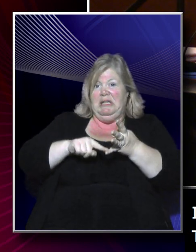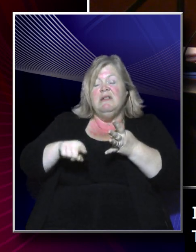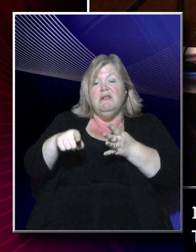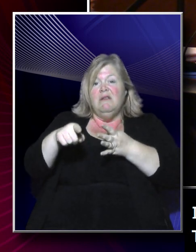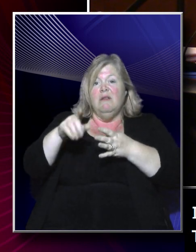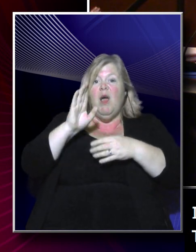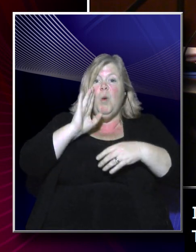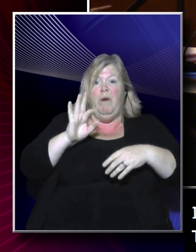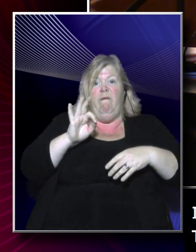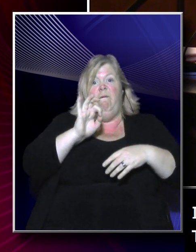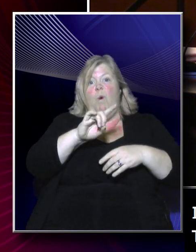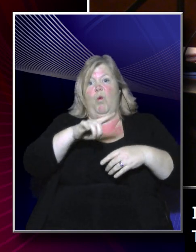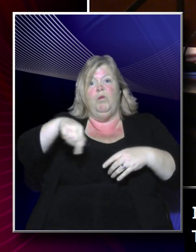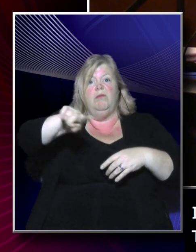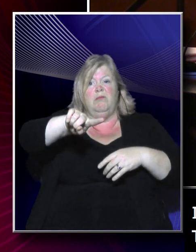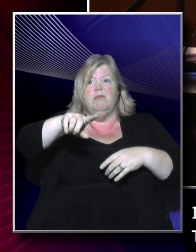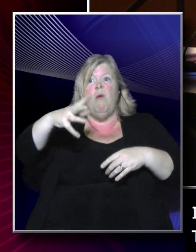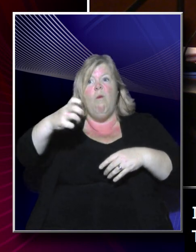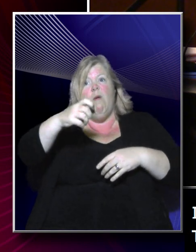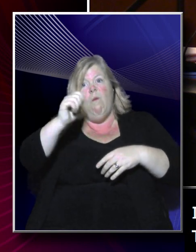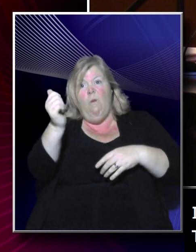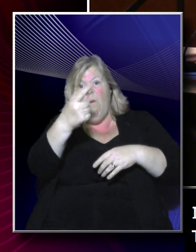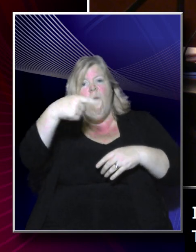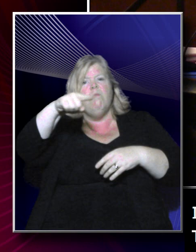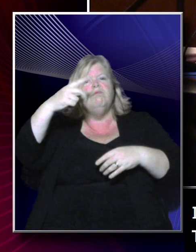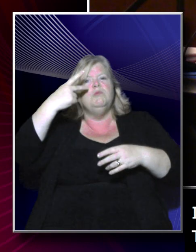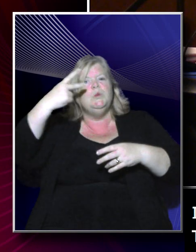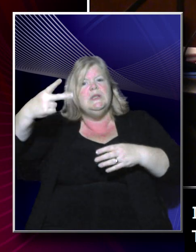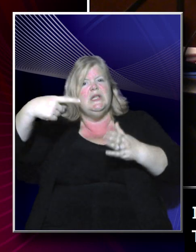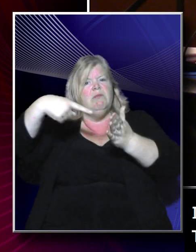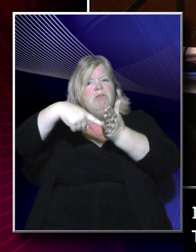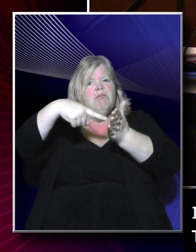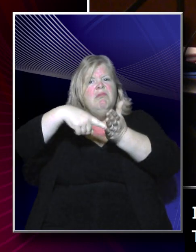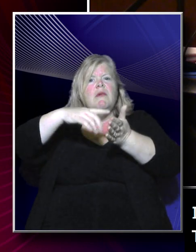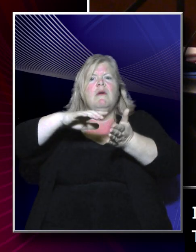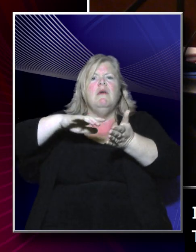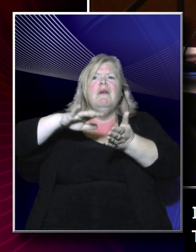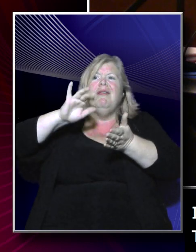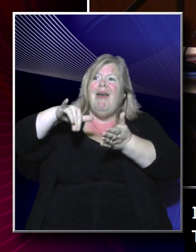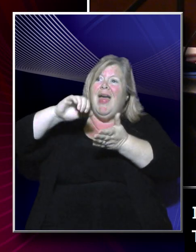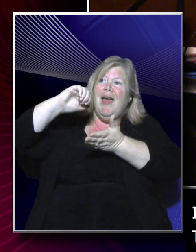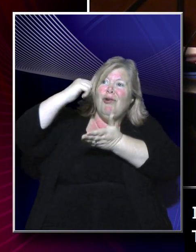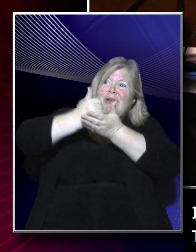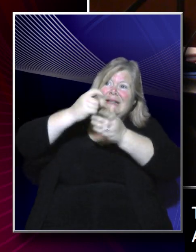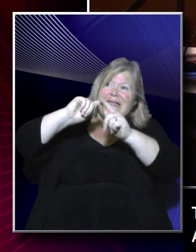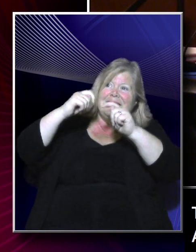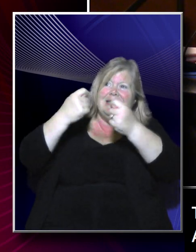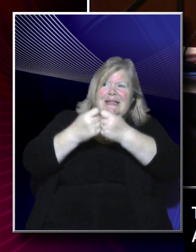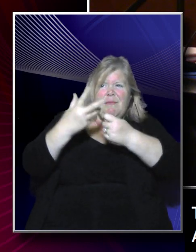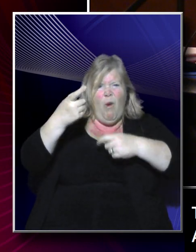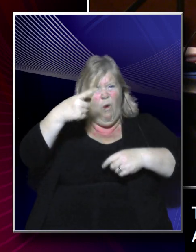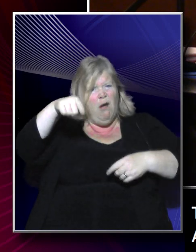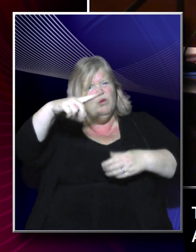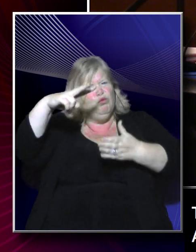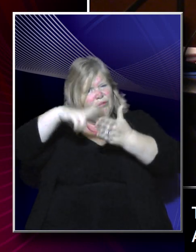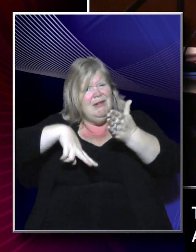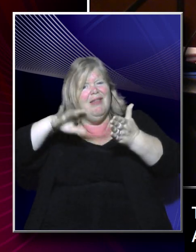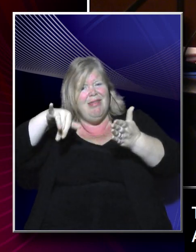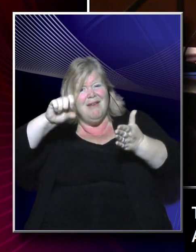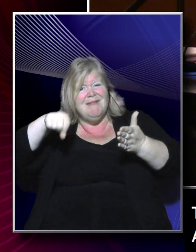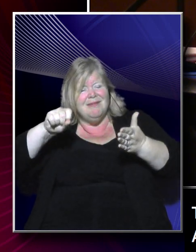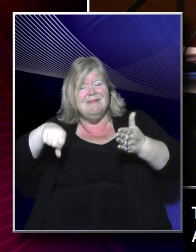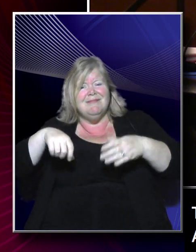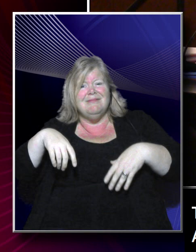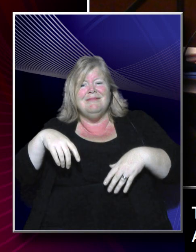because I want everyone to see Yeah. what the accreditation team has to say about us and to use